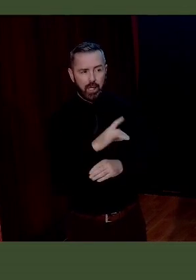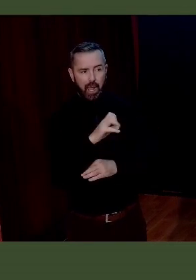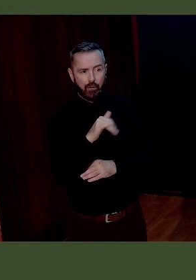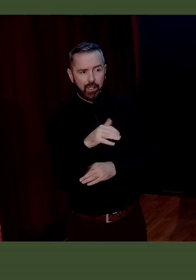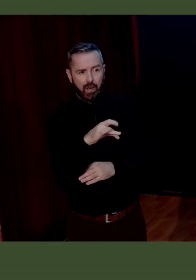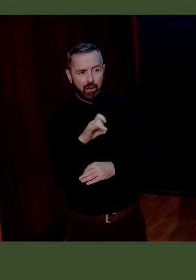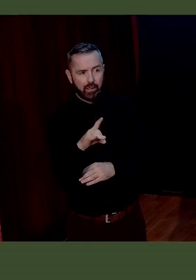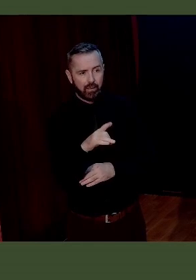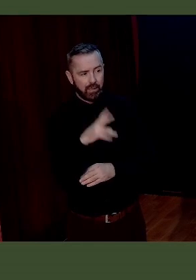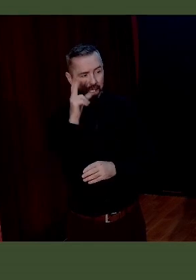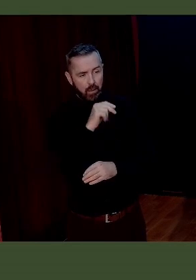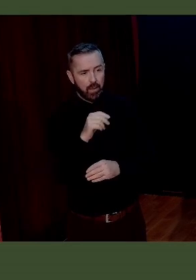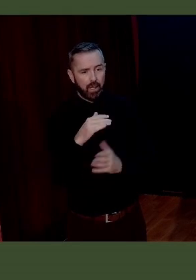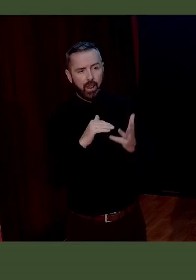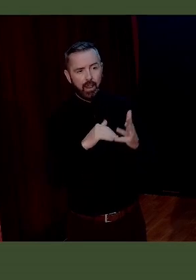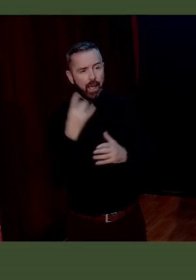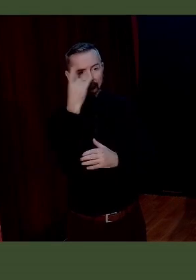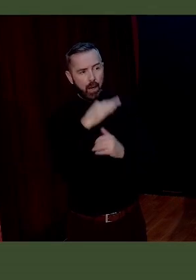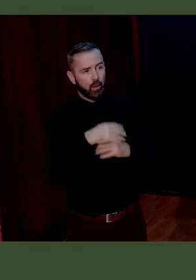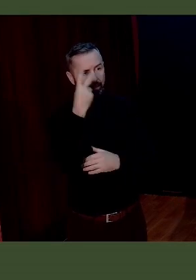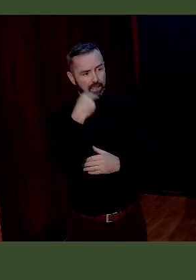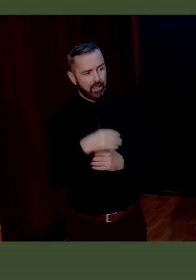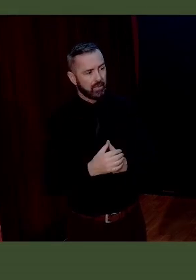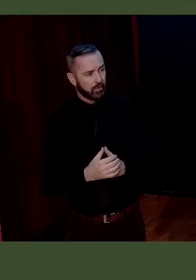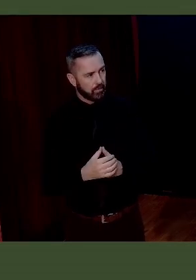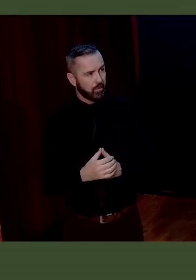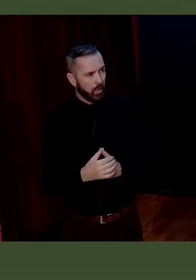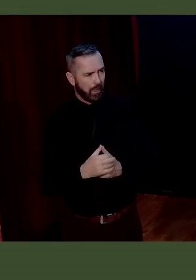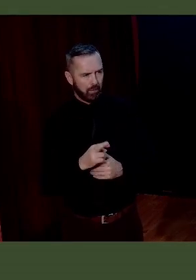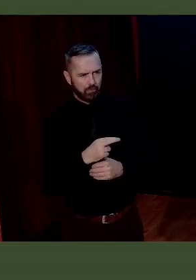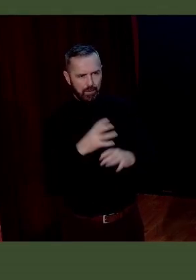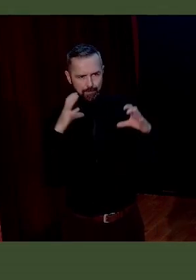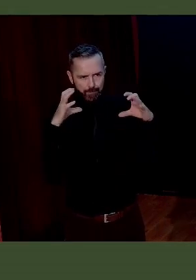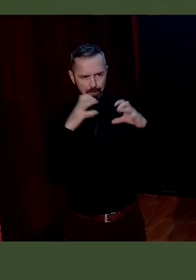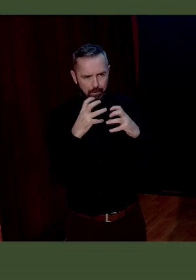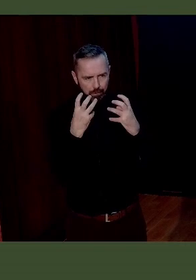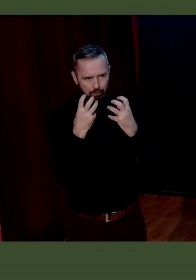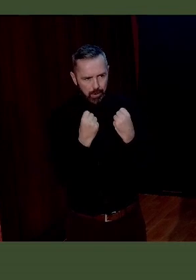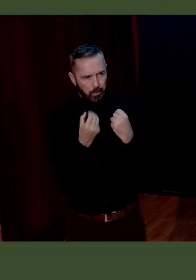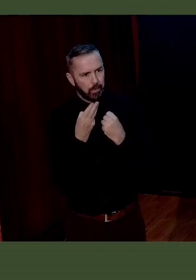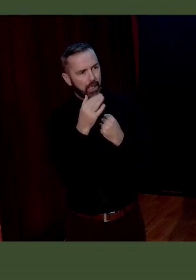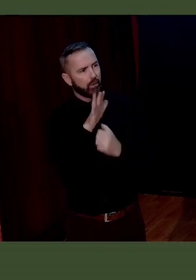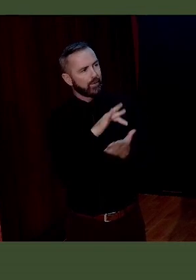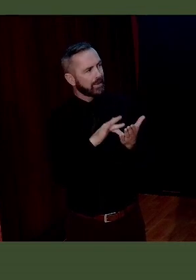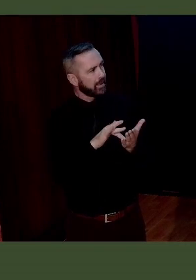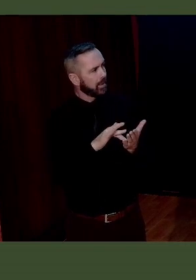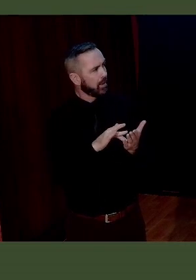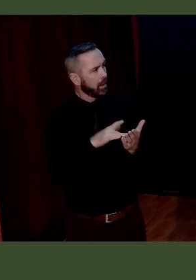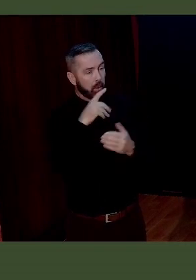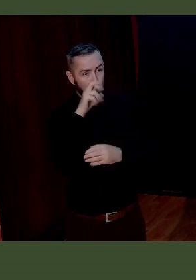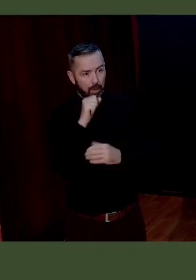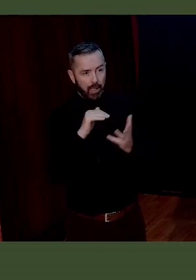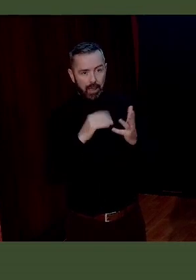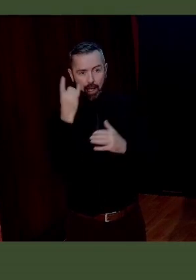it's called The Last Hour of the Night. And of course, it gives a very, very grim and dark picture of the city. But don't forget, the